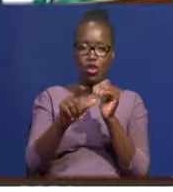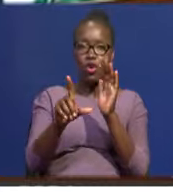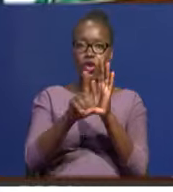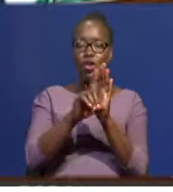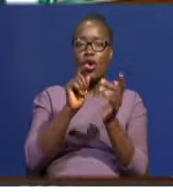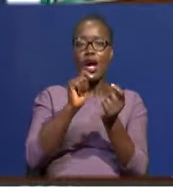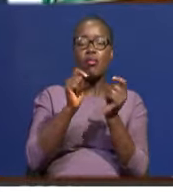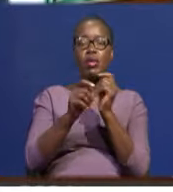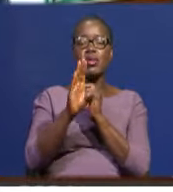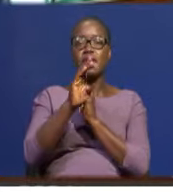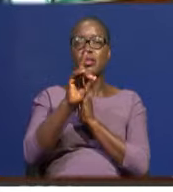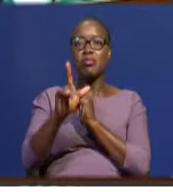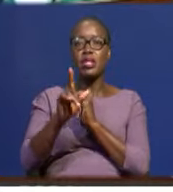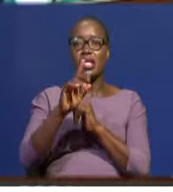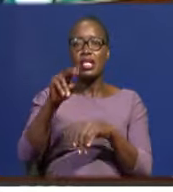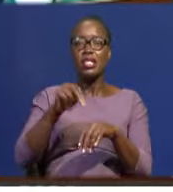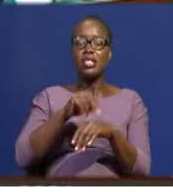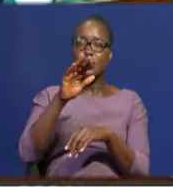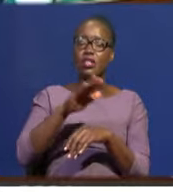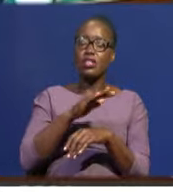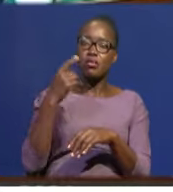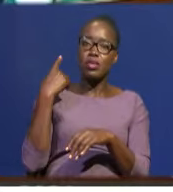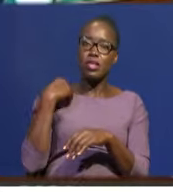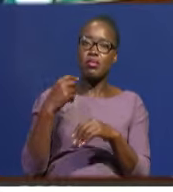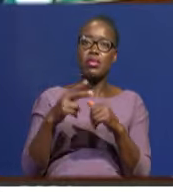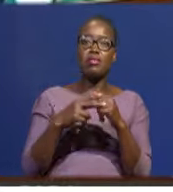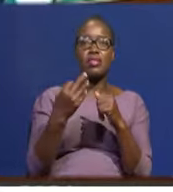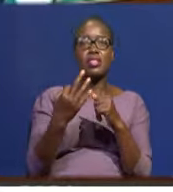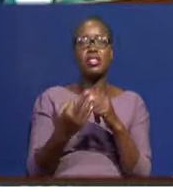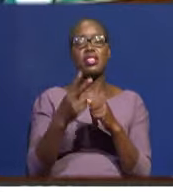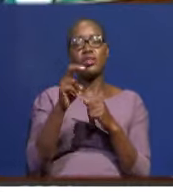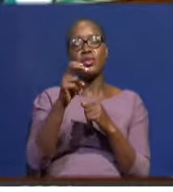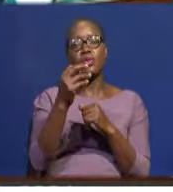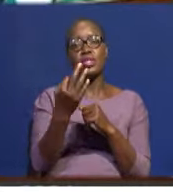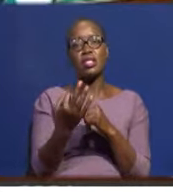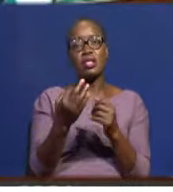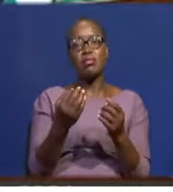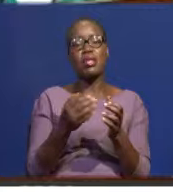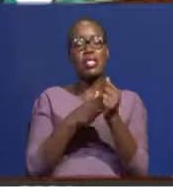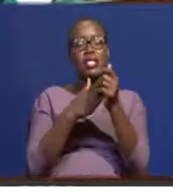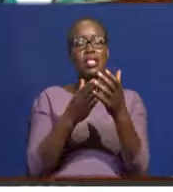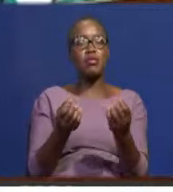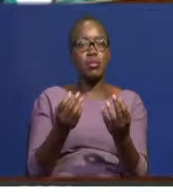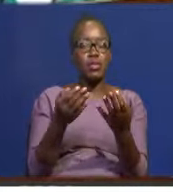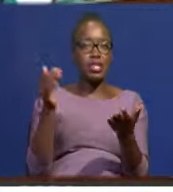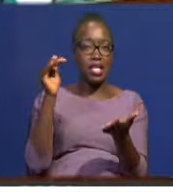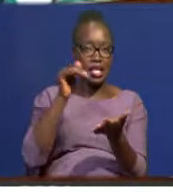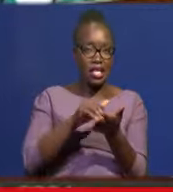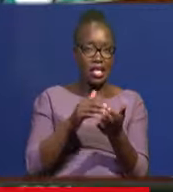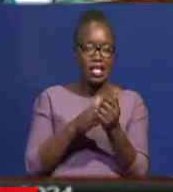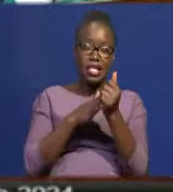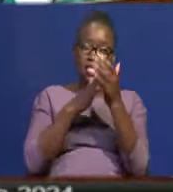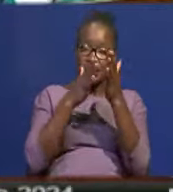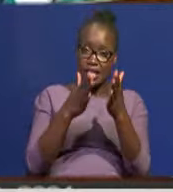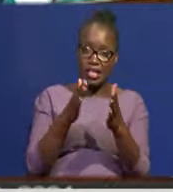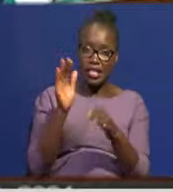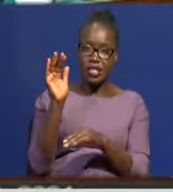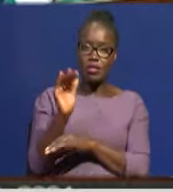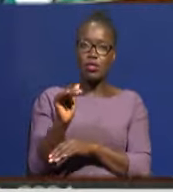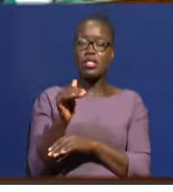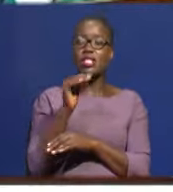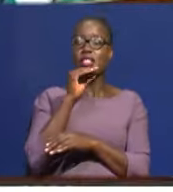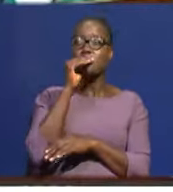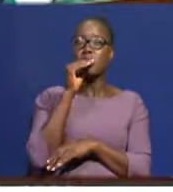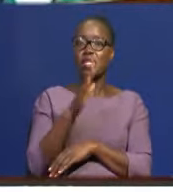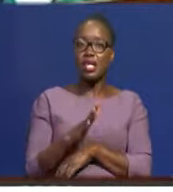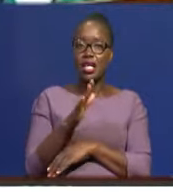Bill, National Assembly number 73 of 2023 by the Leader of Majority. Again, the Leader of Majority has requested the